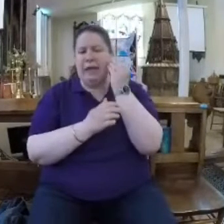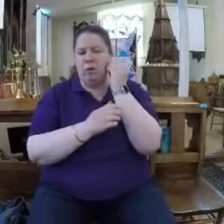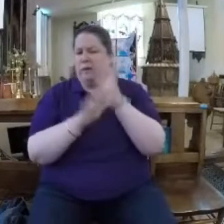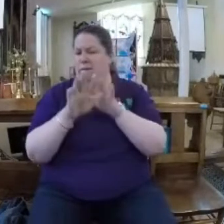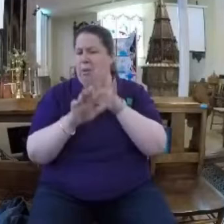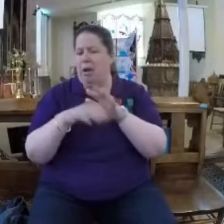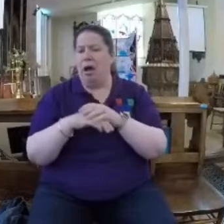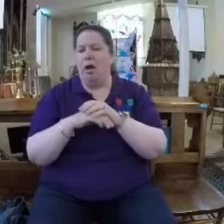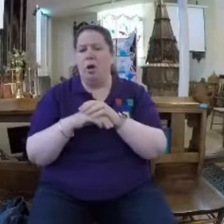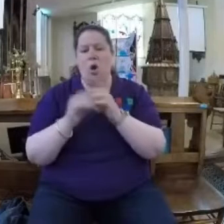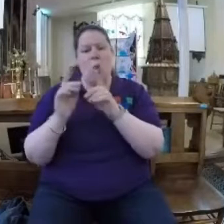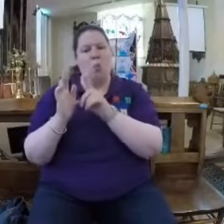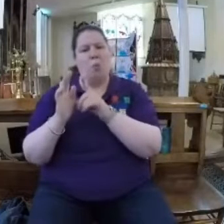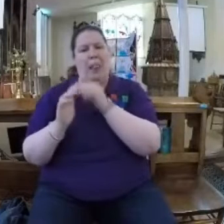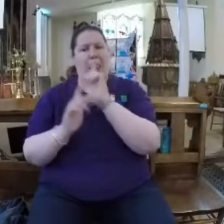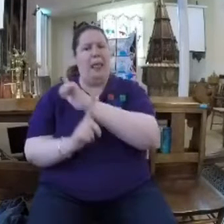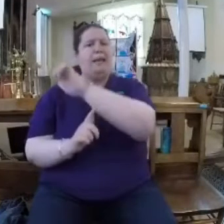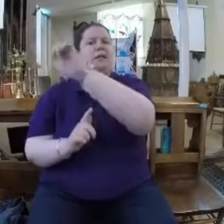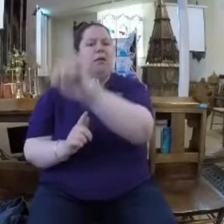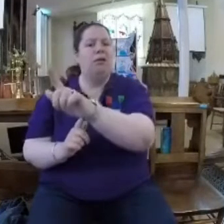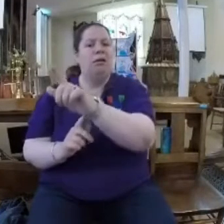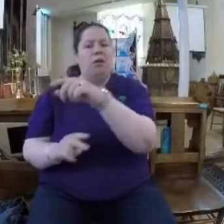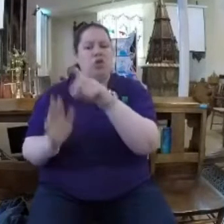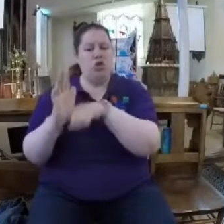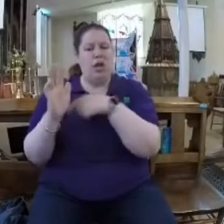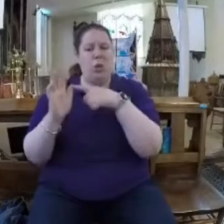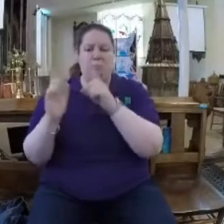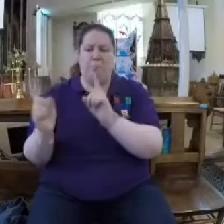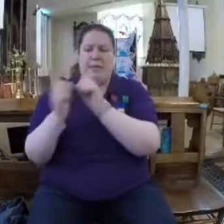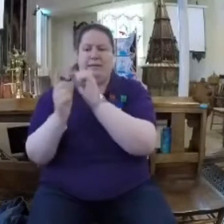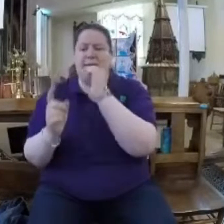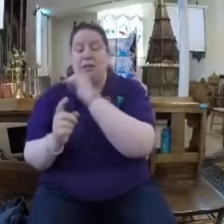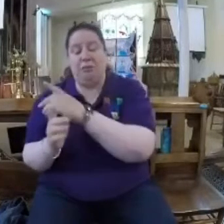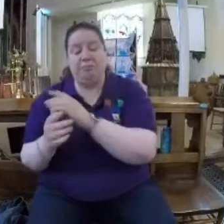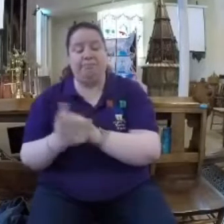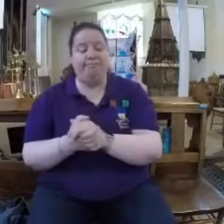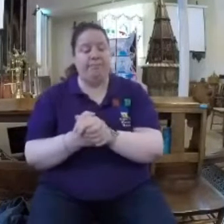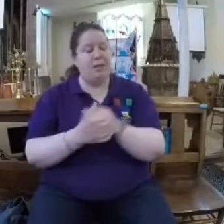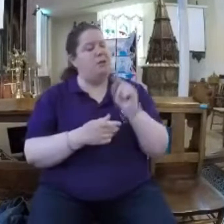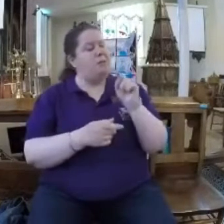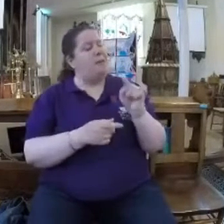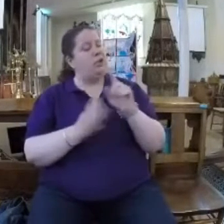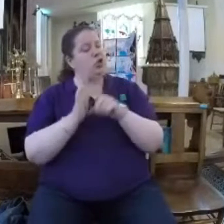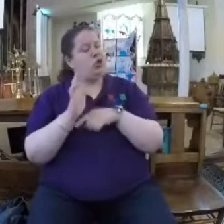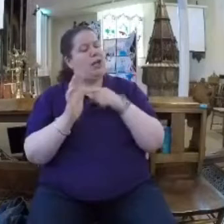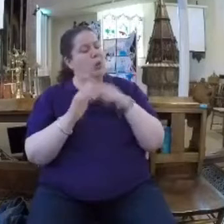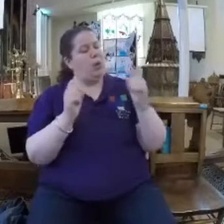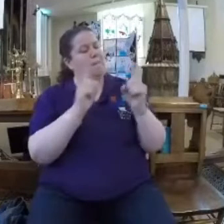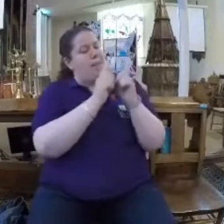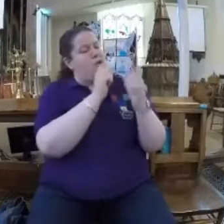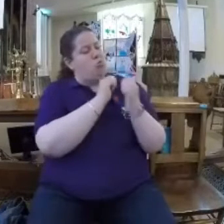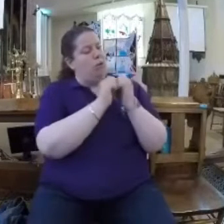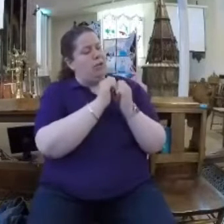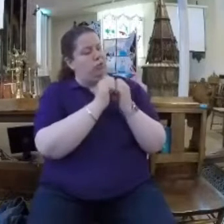Jacob is reunited with Joseph. Even so, Jacob didn't fully trust the love of his brother in this